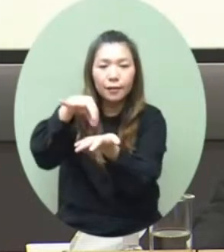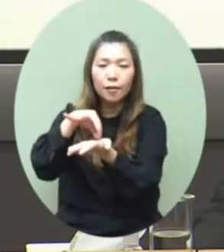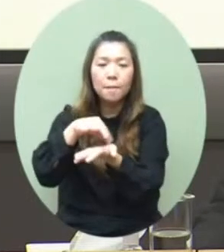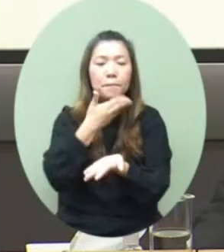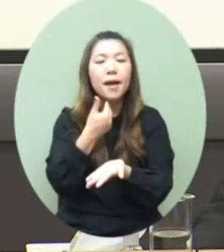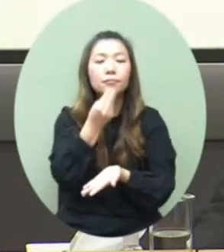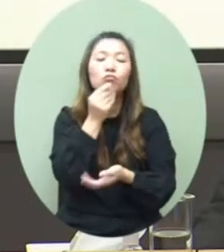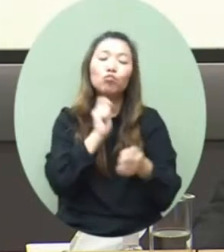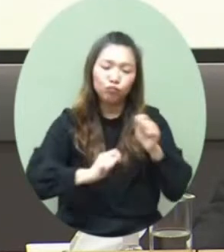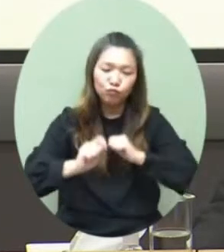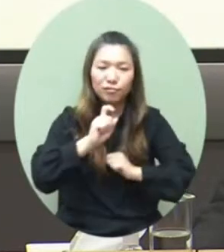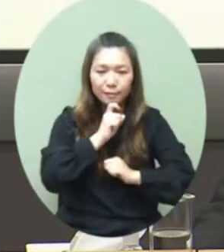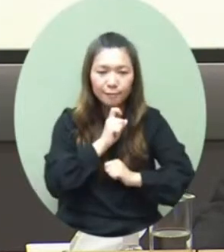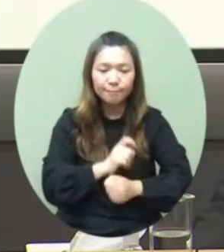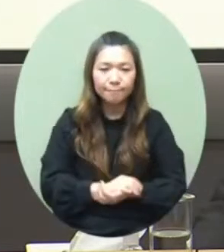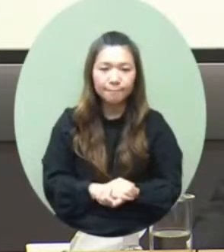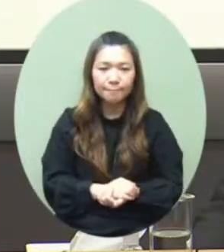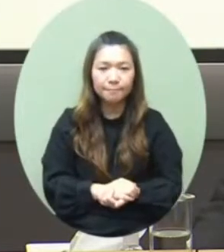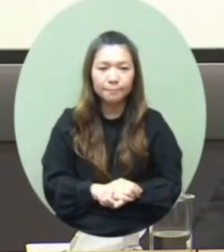end of the day,